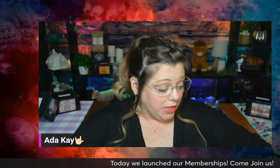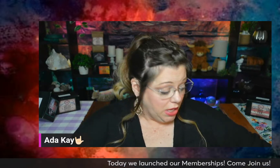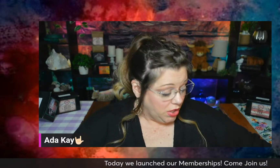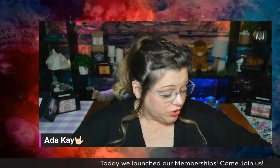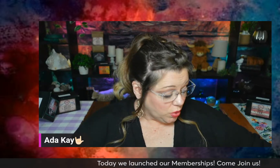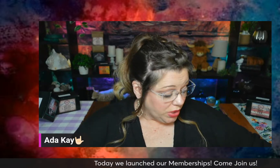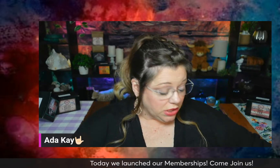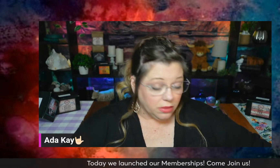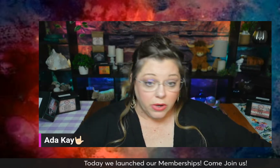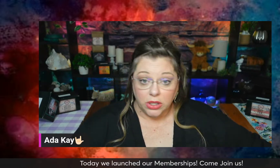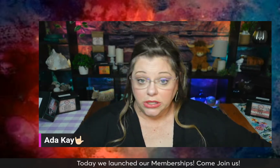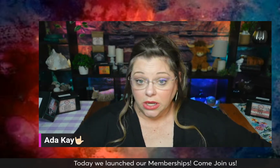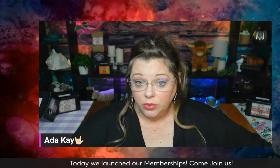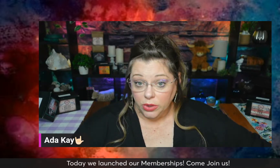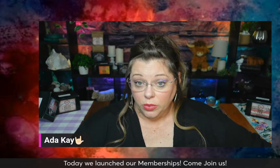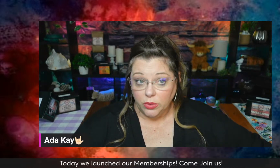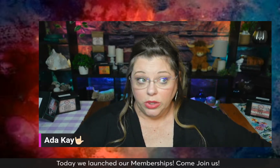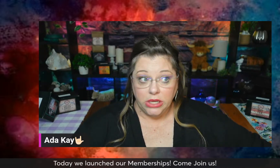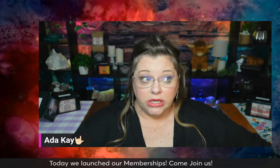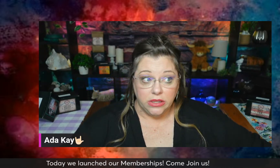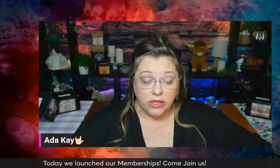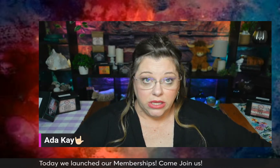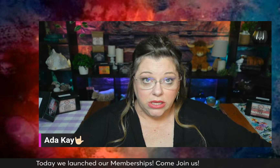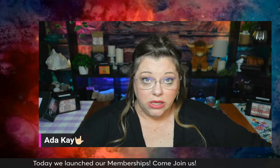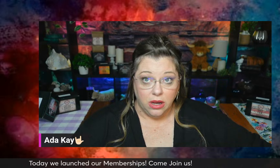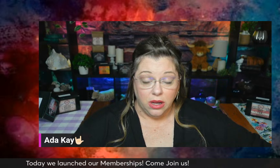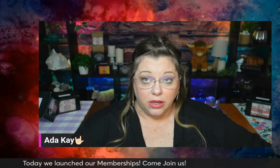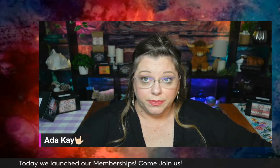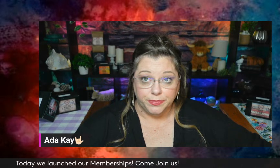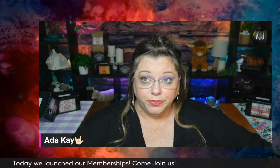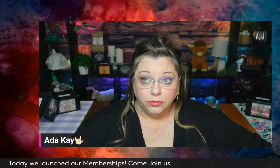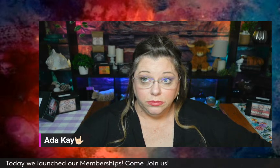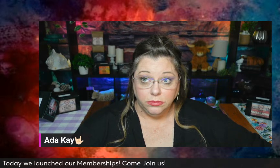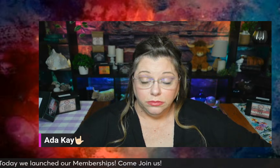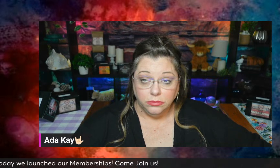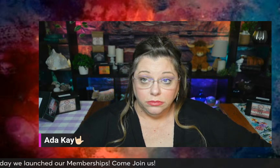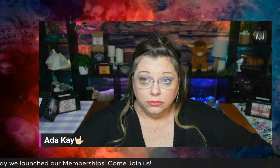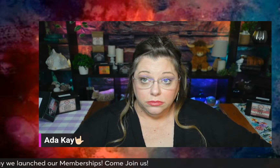time. So we ended up calling 911. We get in the